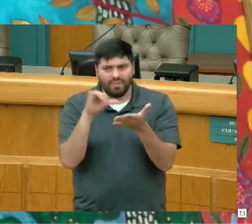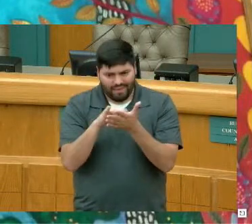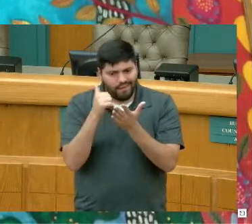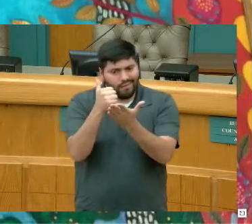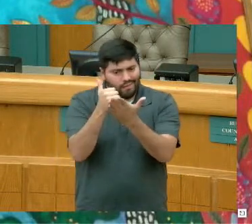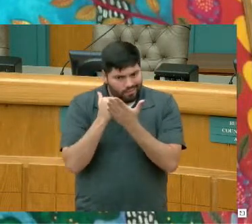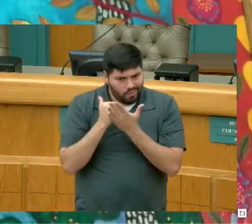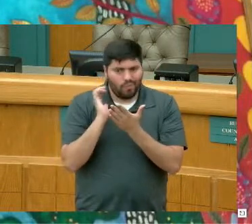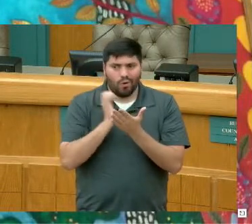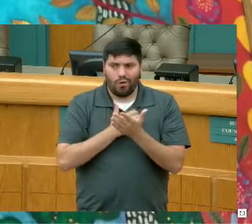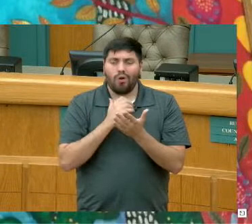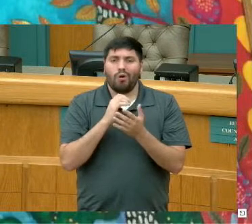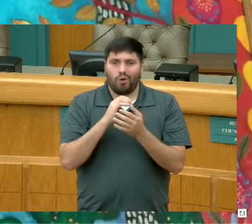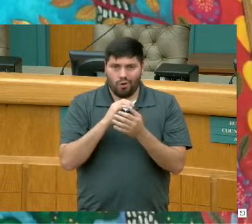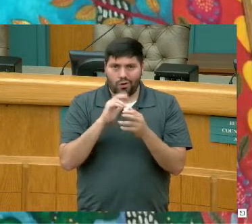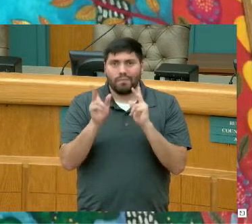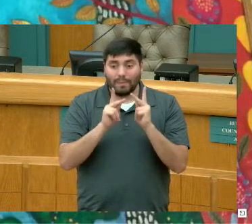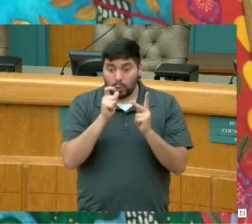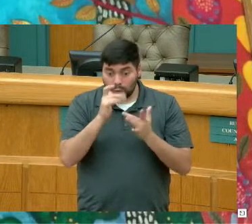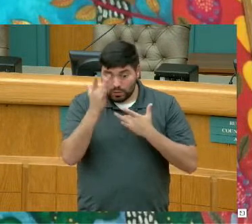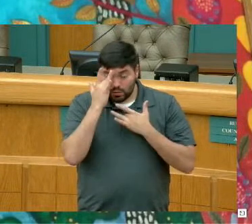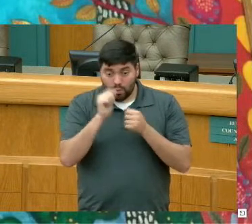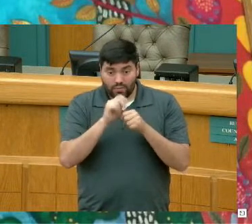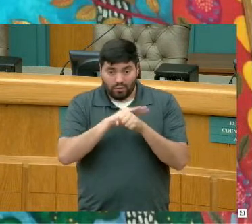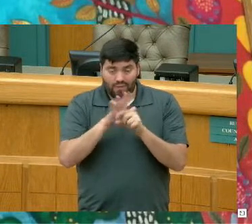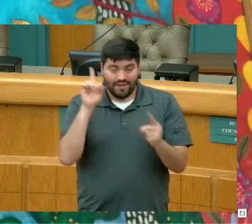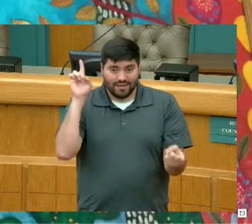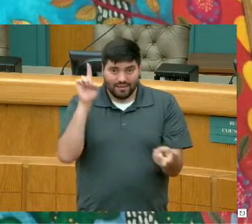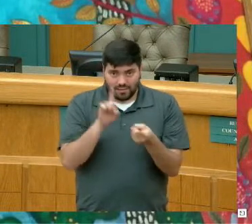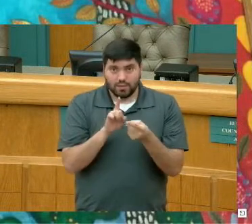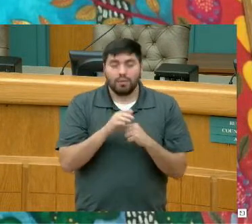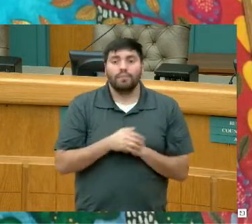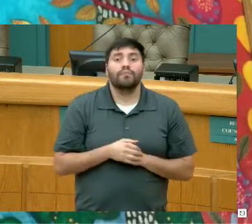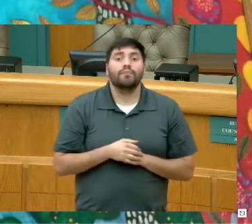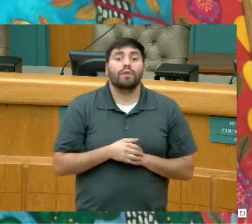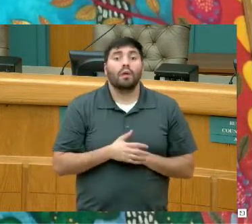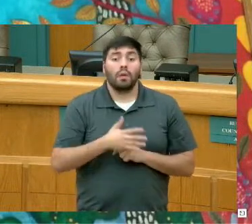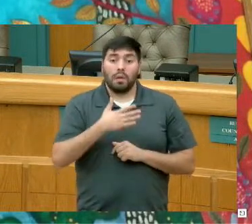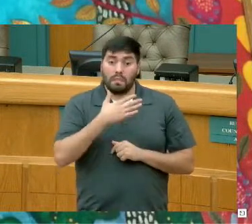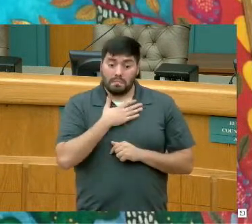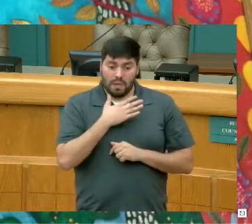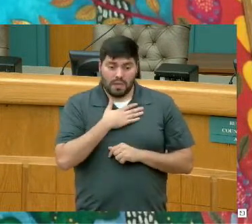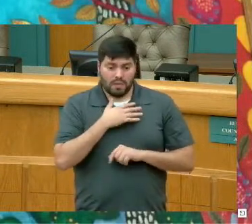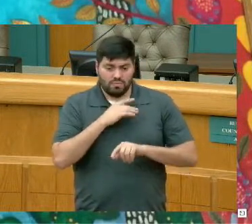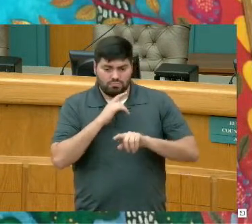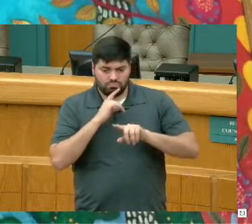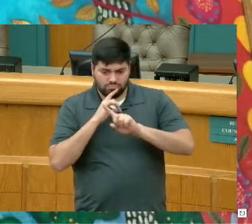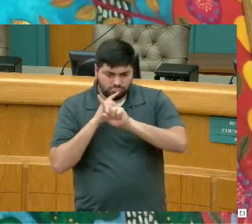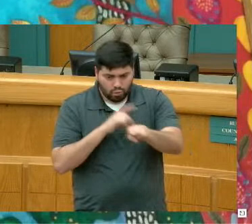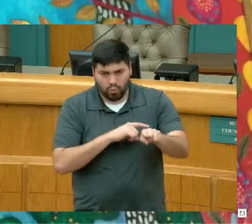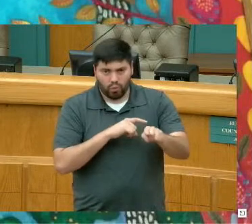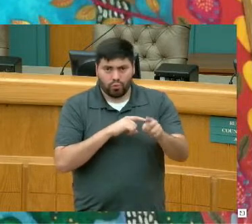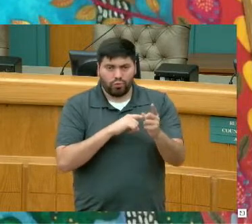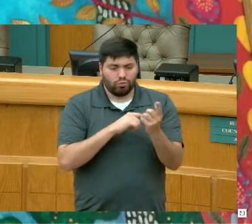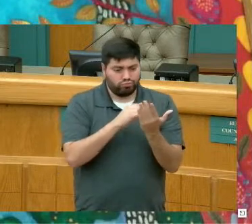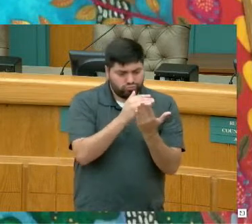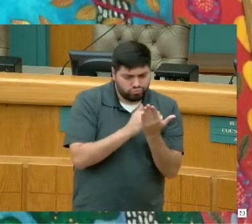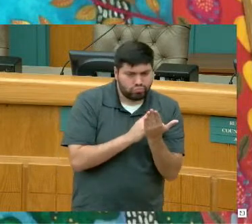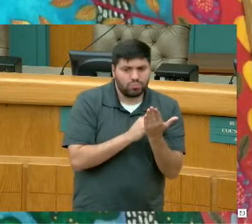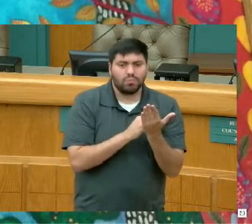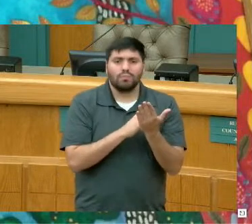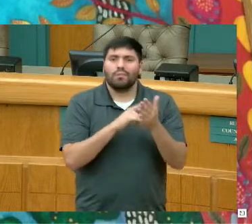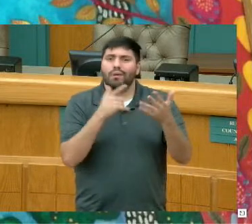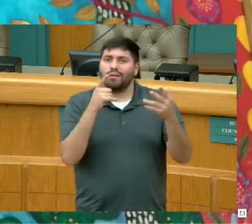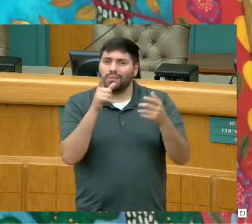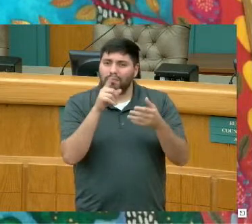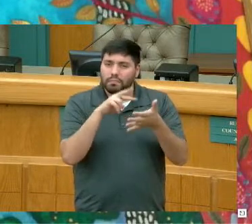cases down in Texas and indeed in Nueces County. The orders that I put into place prohibiting vehicular access